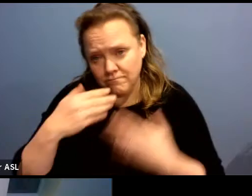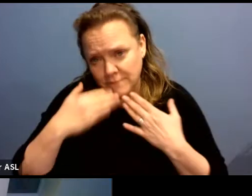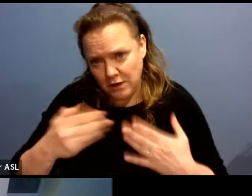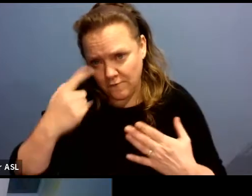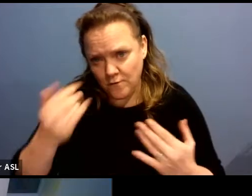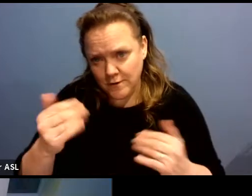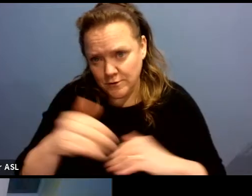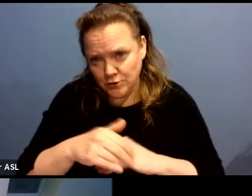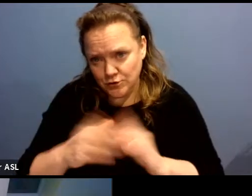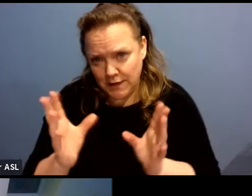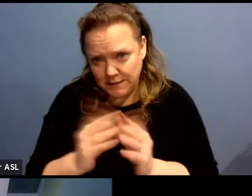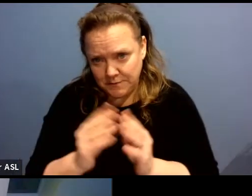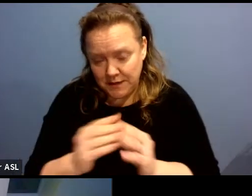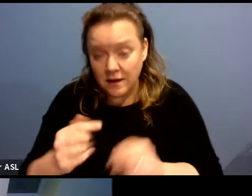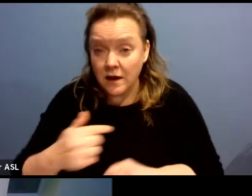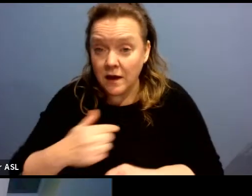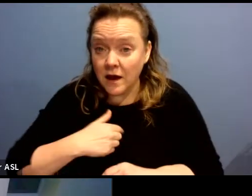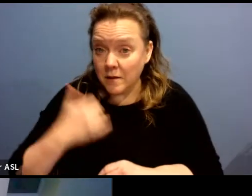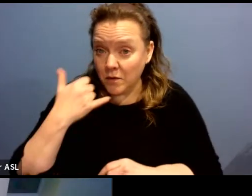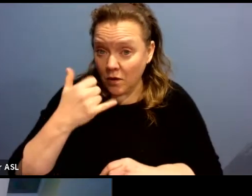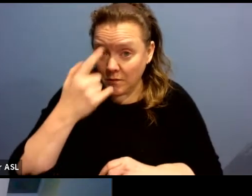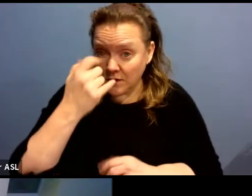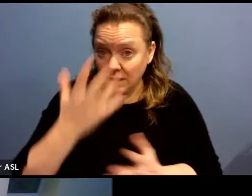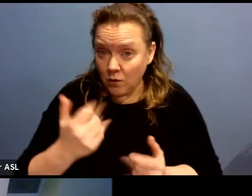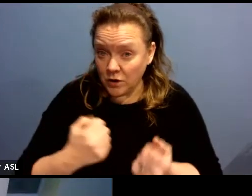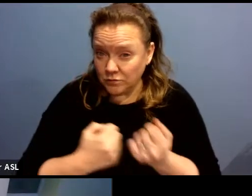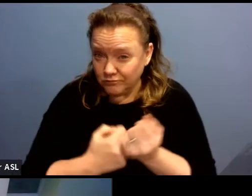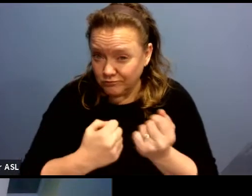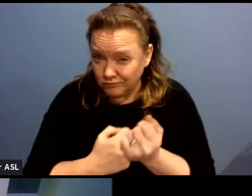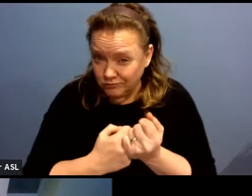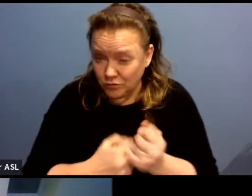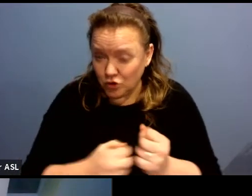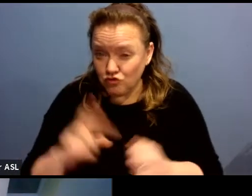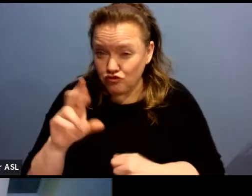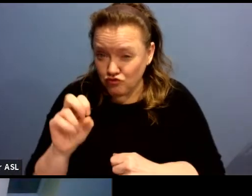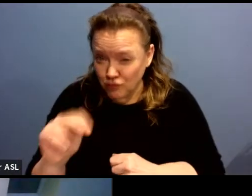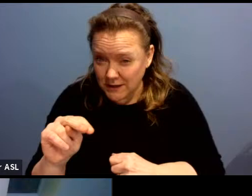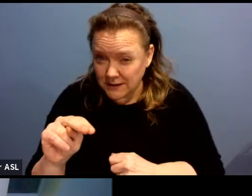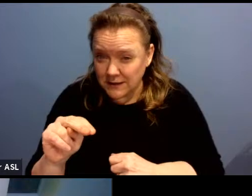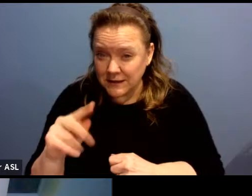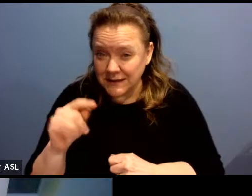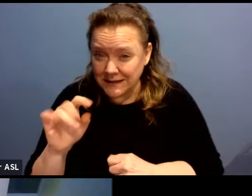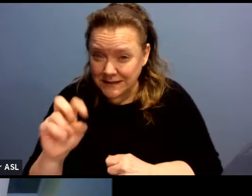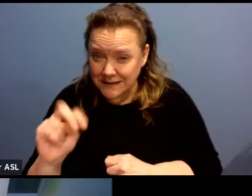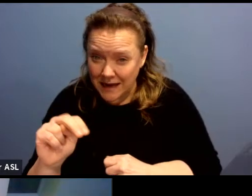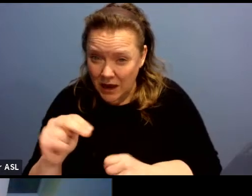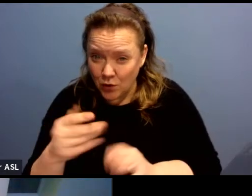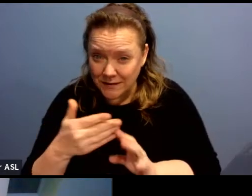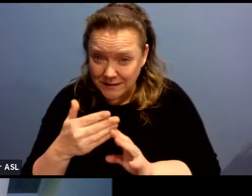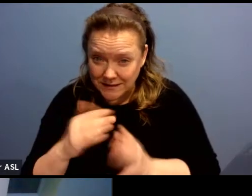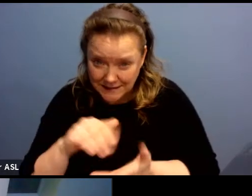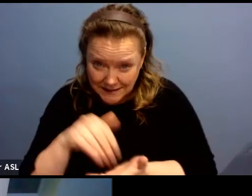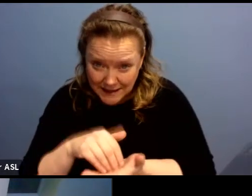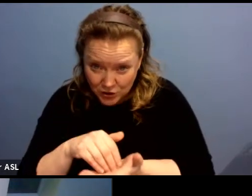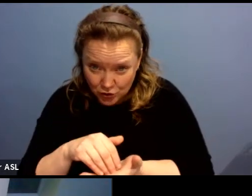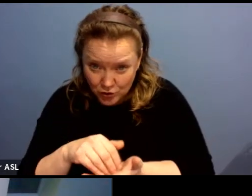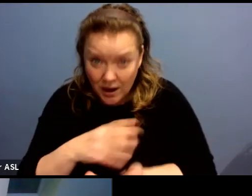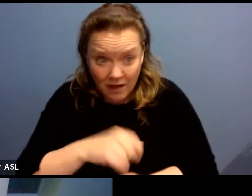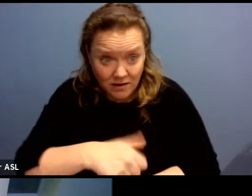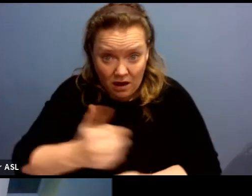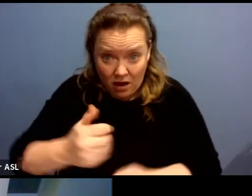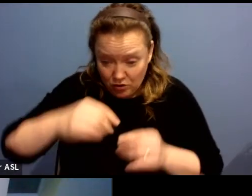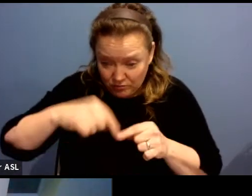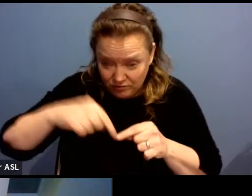in support of opening the Reston Town Center Metrorail station together with the rest of the Phase 2 Silver Line as soon as construction and testing of the